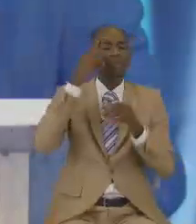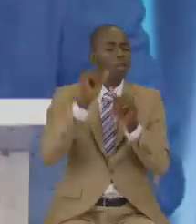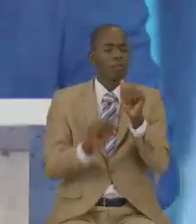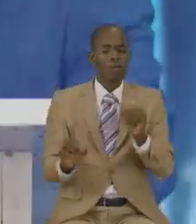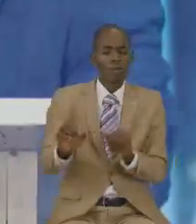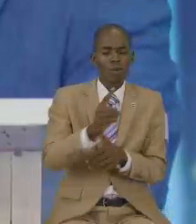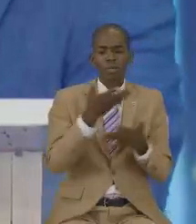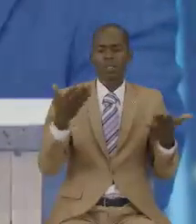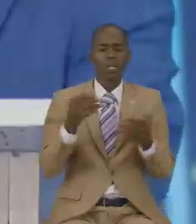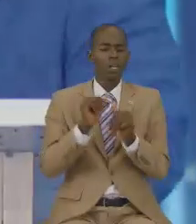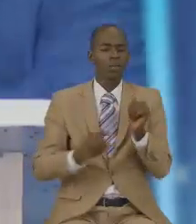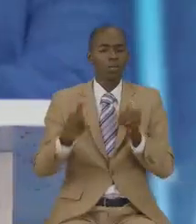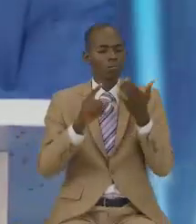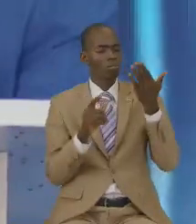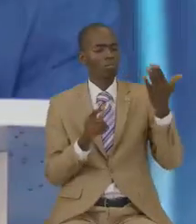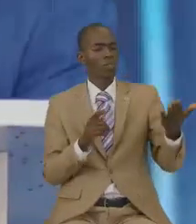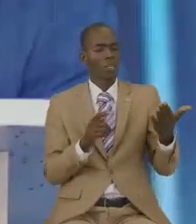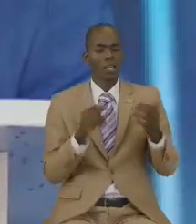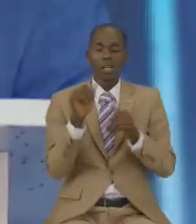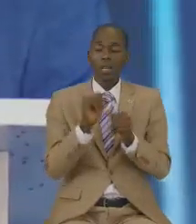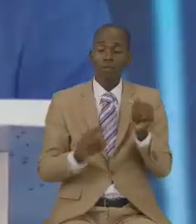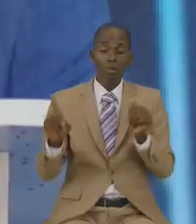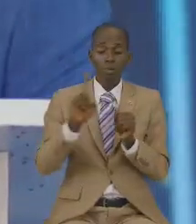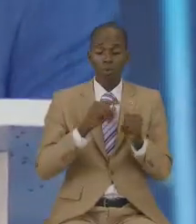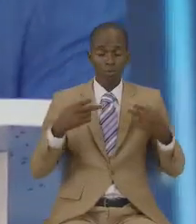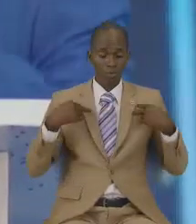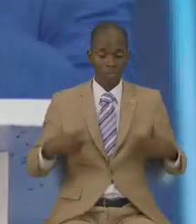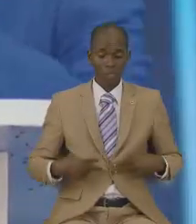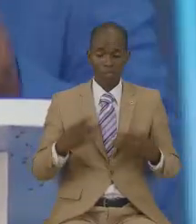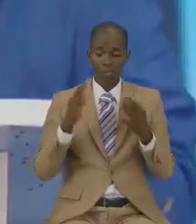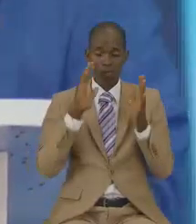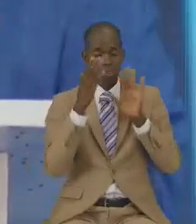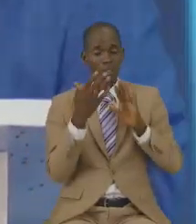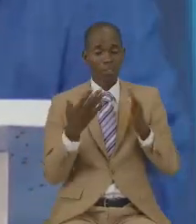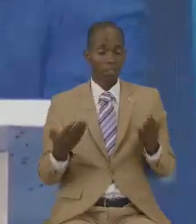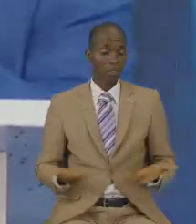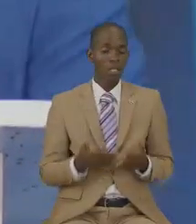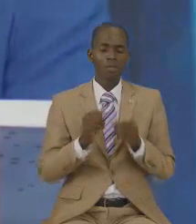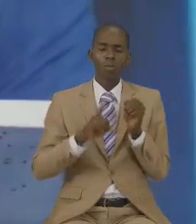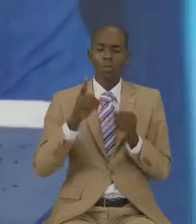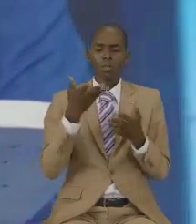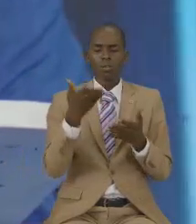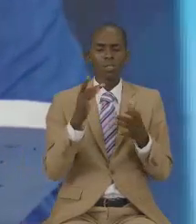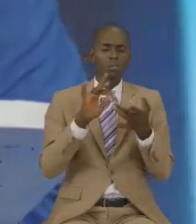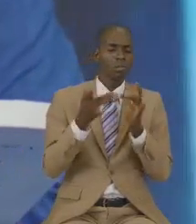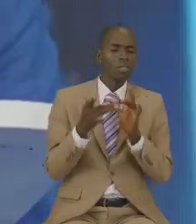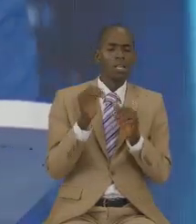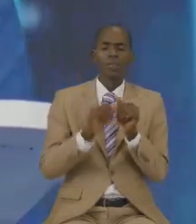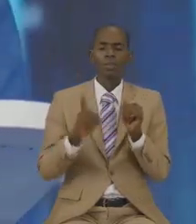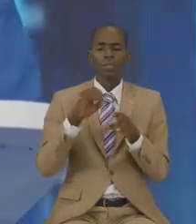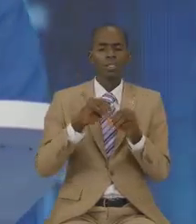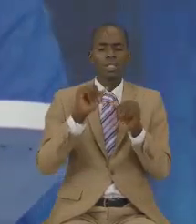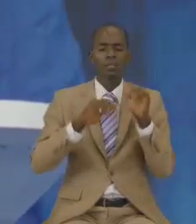here, everyone there, everyone physically present there, everyone online, everyone in every